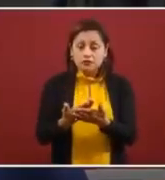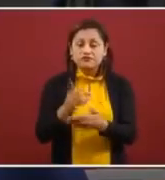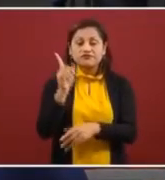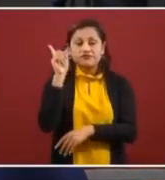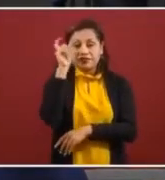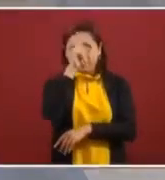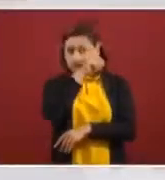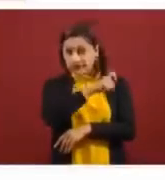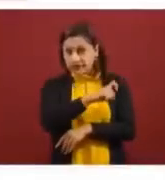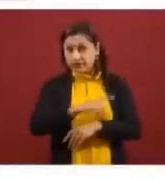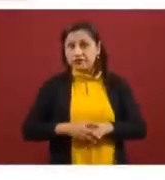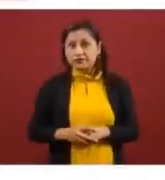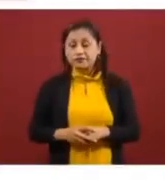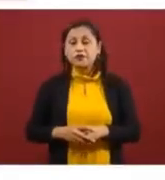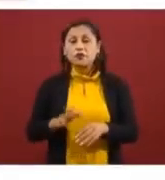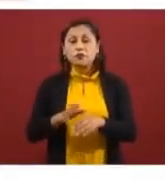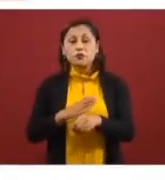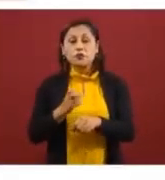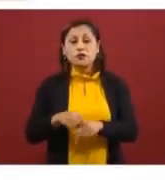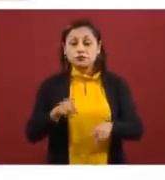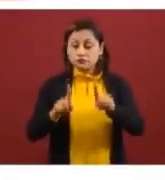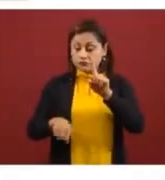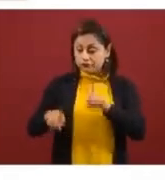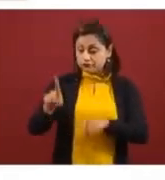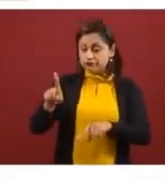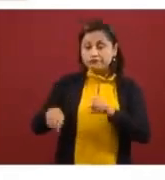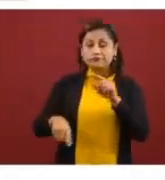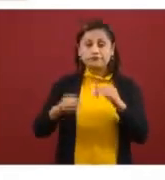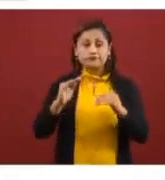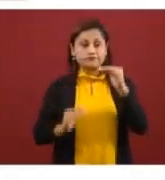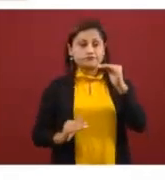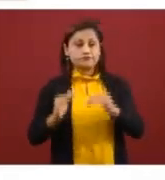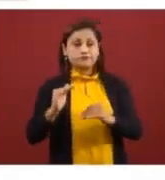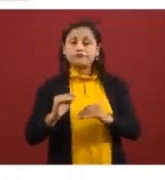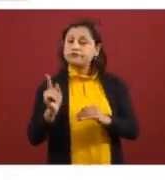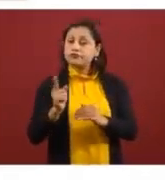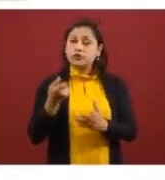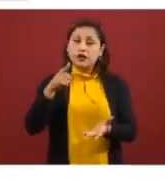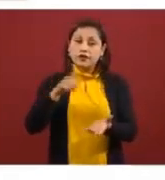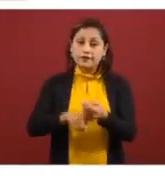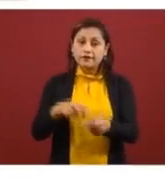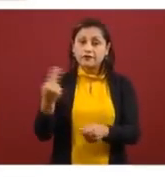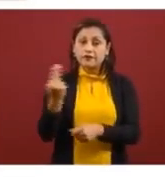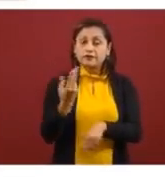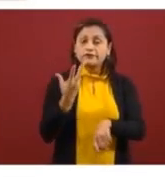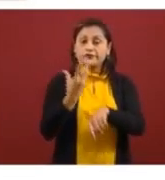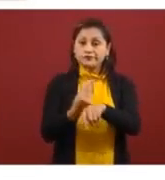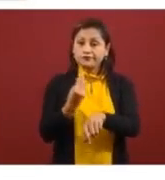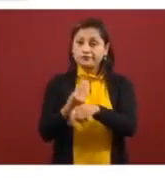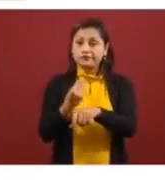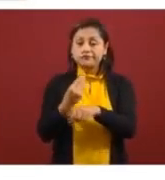problems with access and quality of service. So their plan is to better the